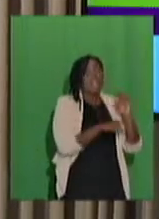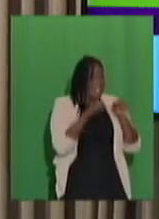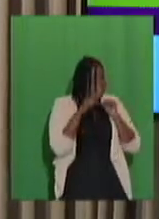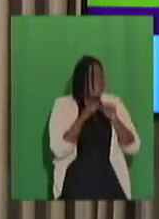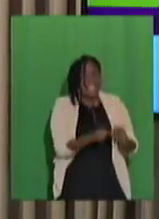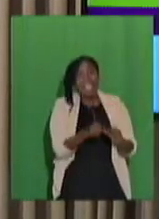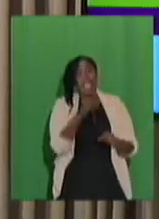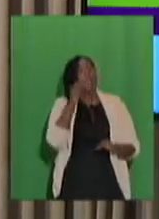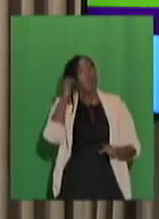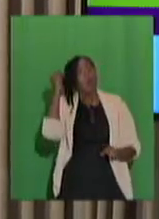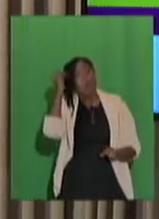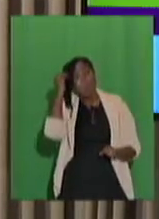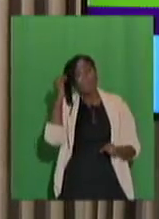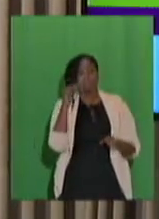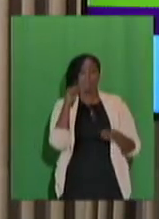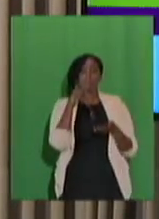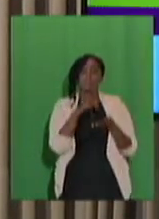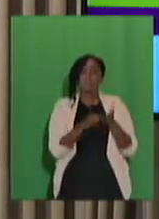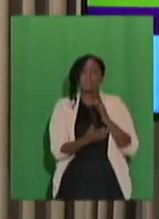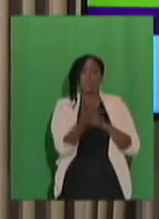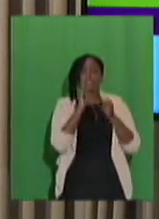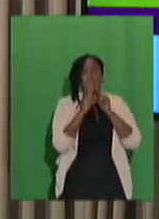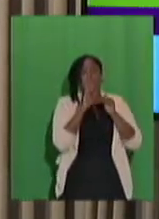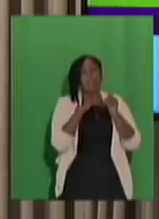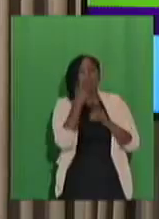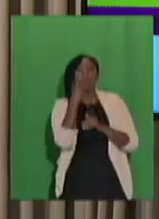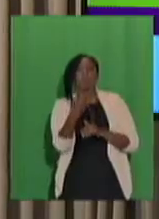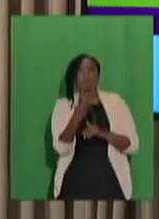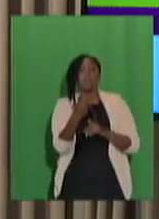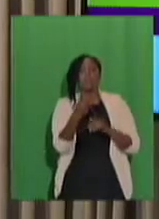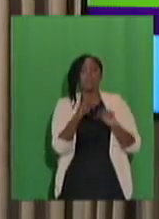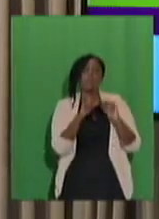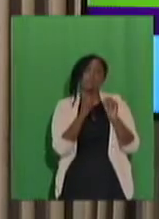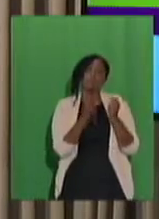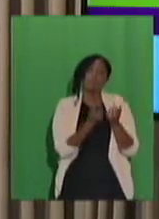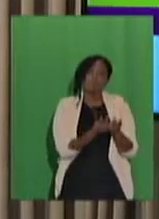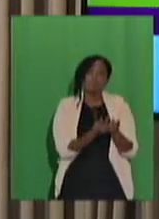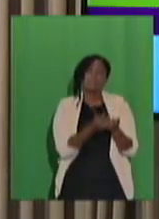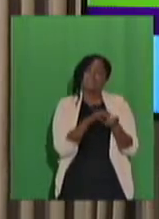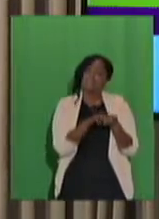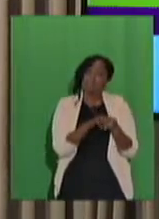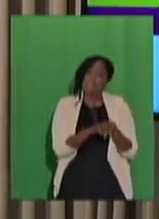groups, the elderly and patients with cancer.